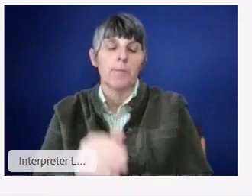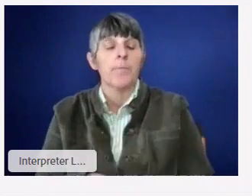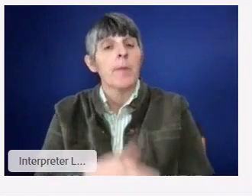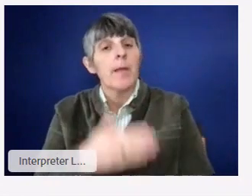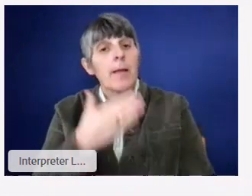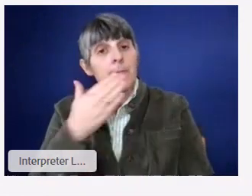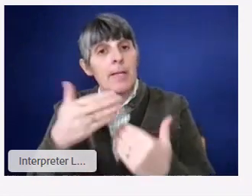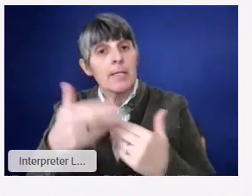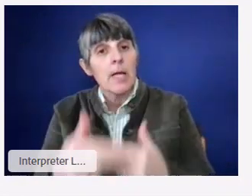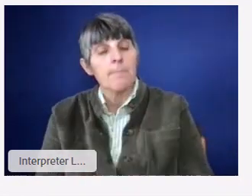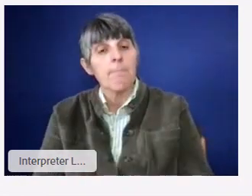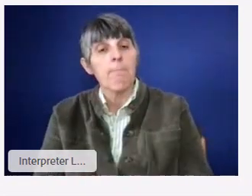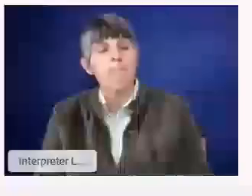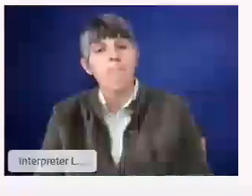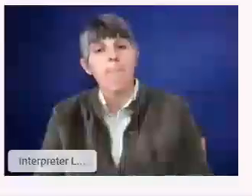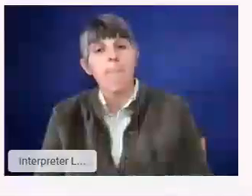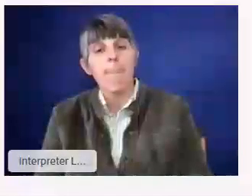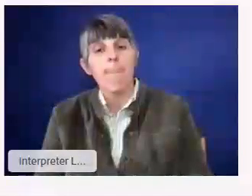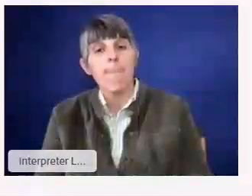please.